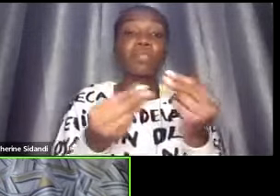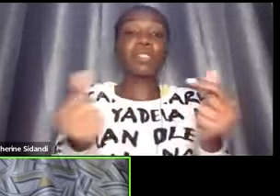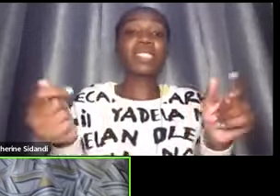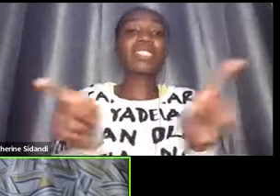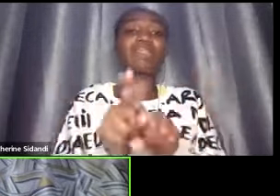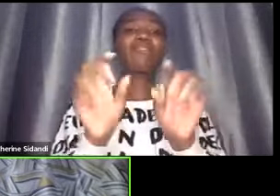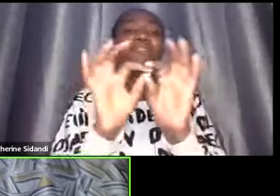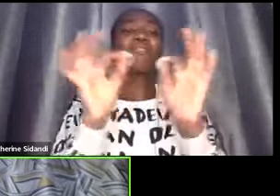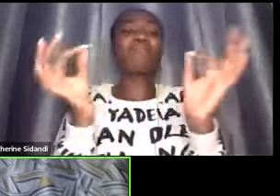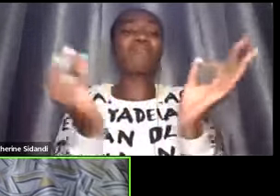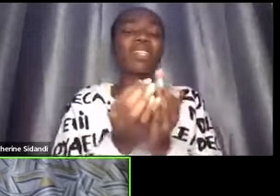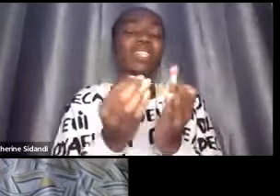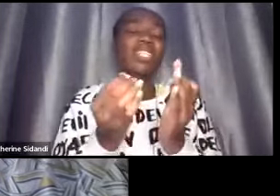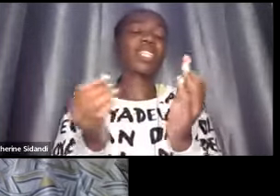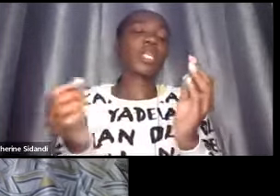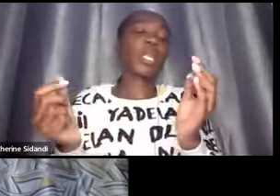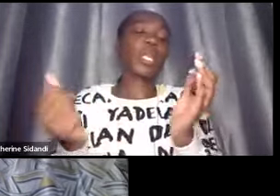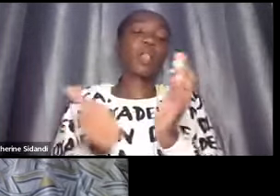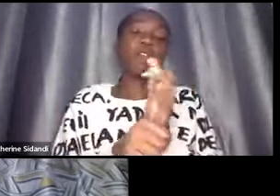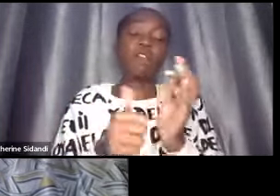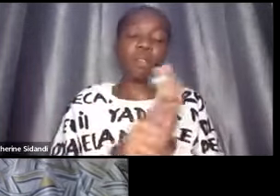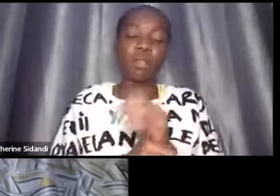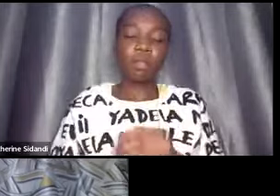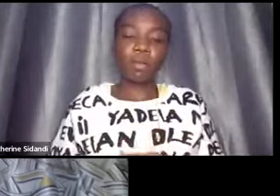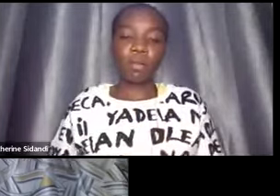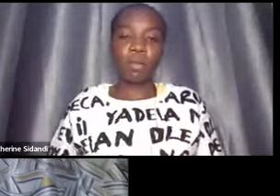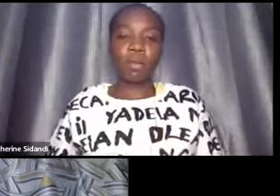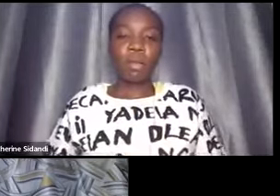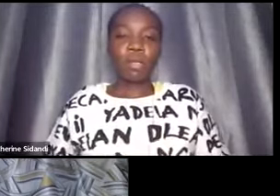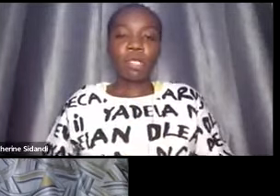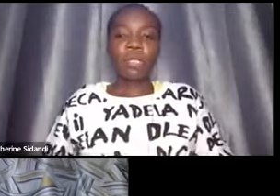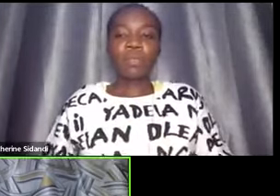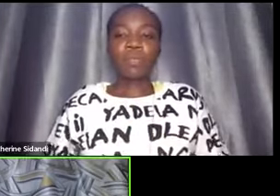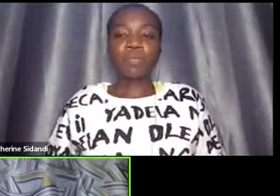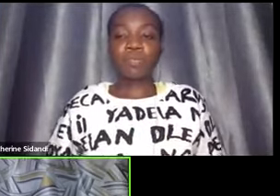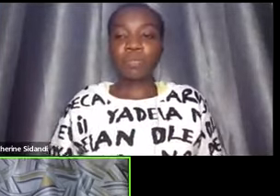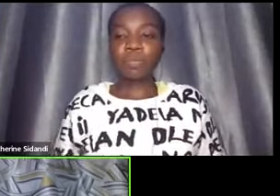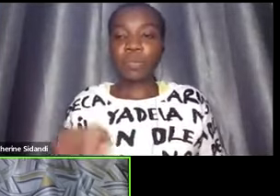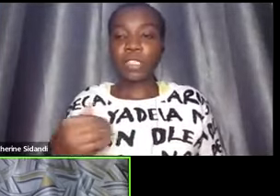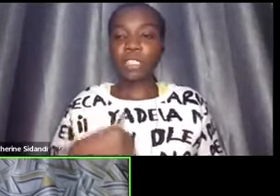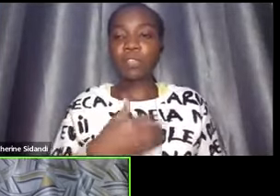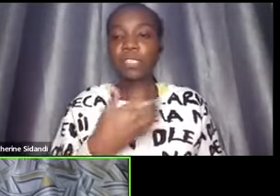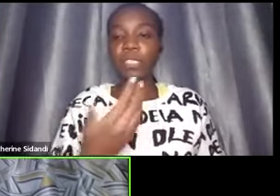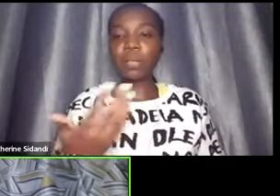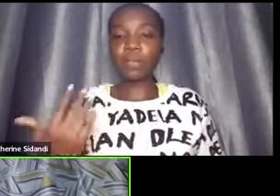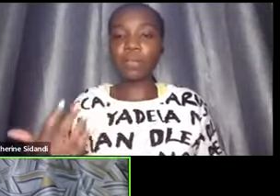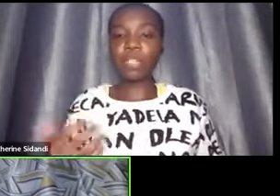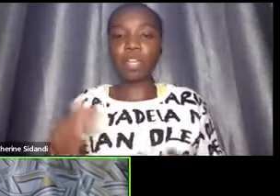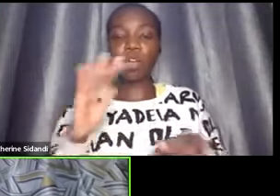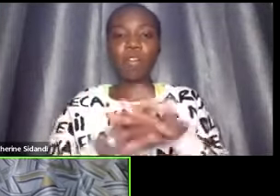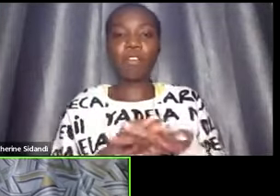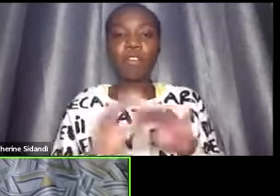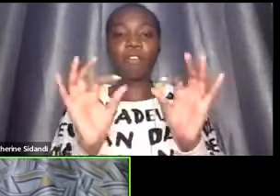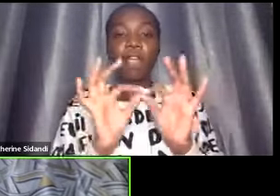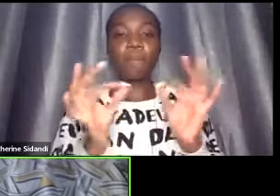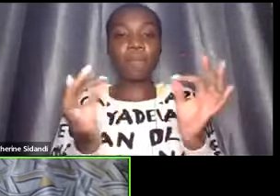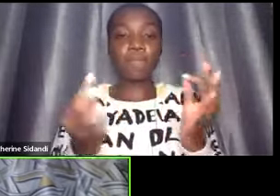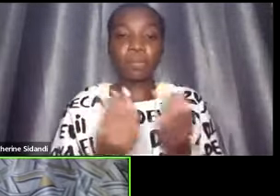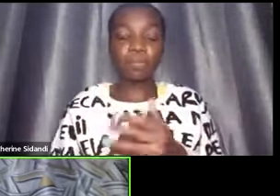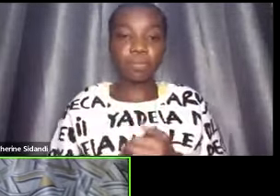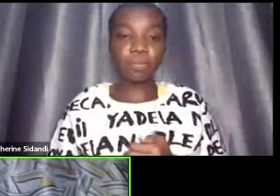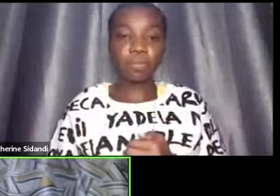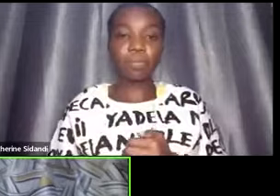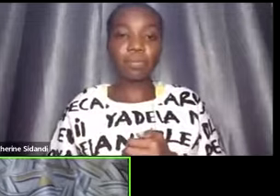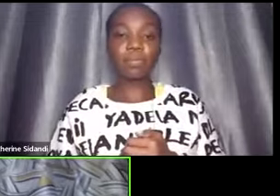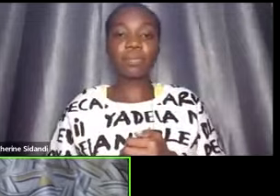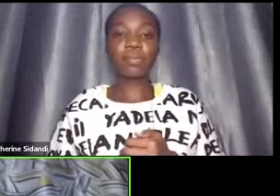conflicts? Let me just find it. Yes. There's something on family. Great presentation,